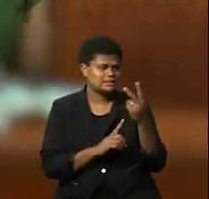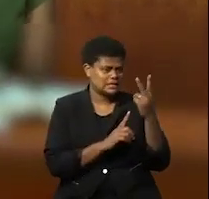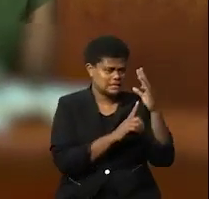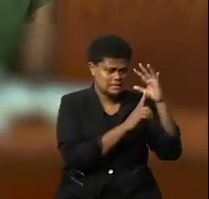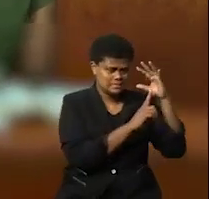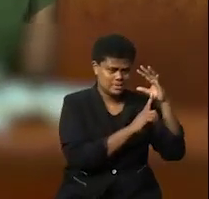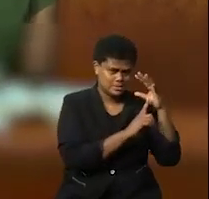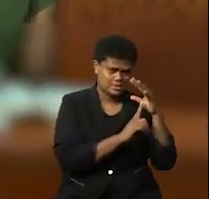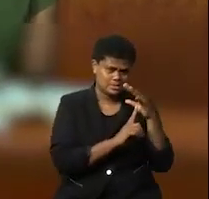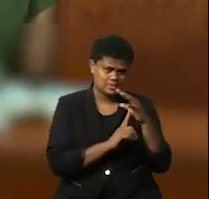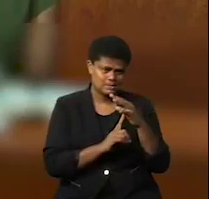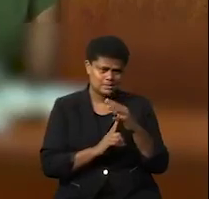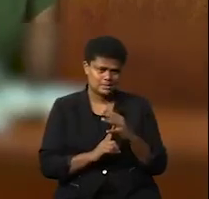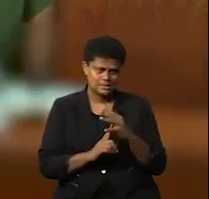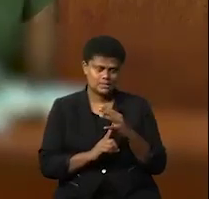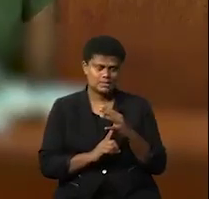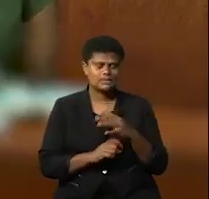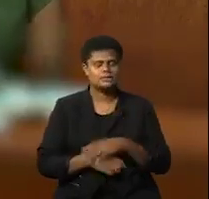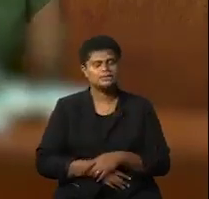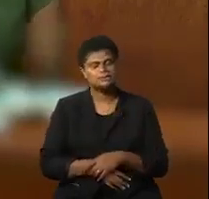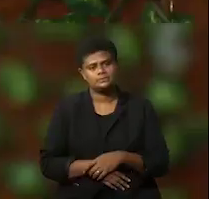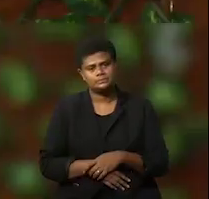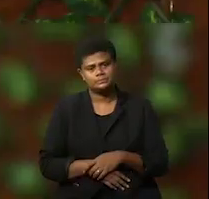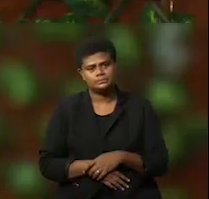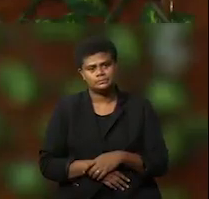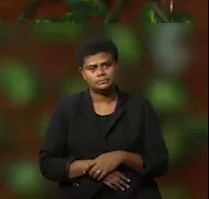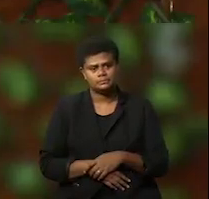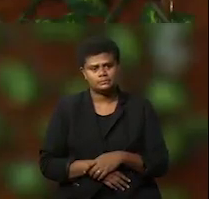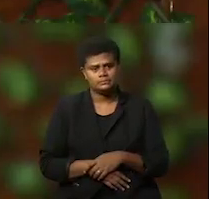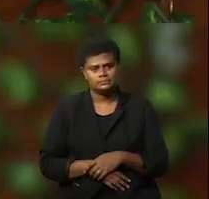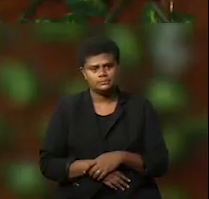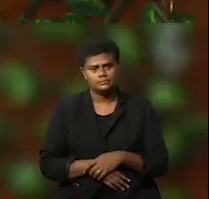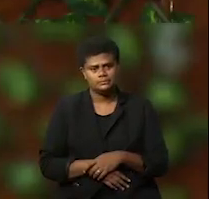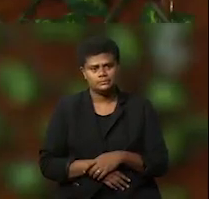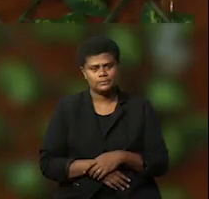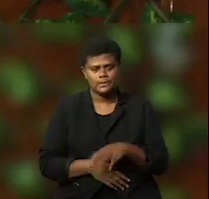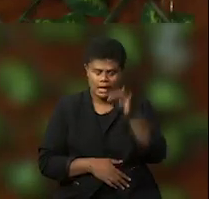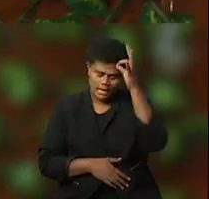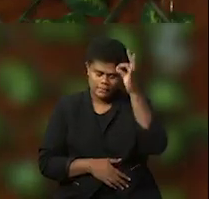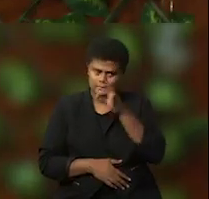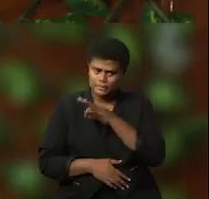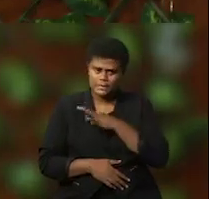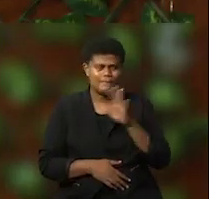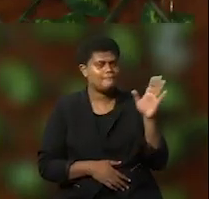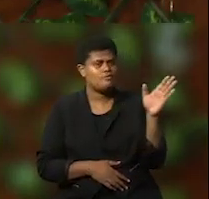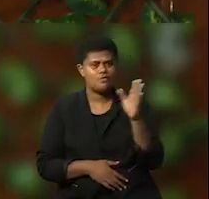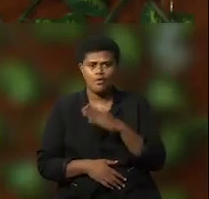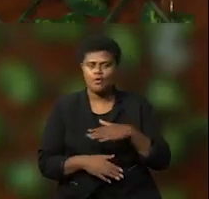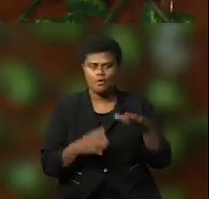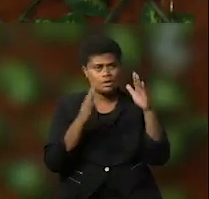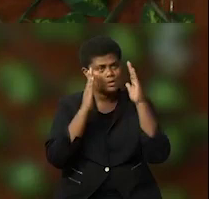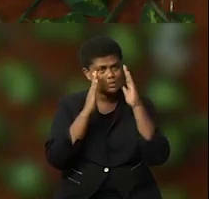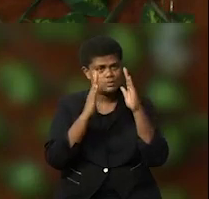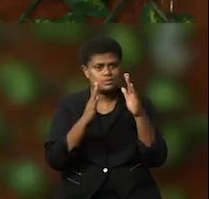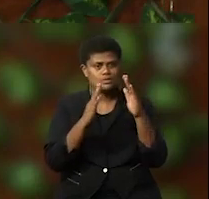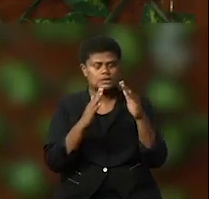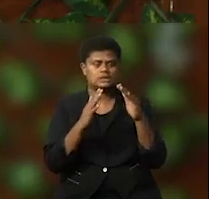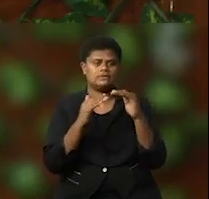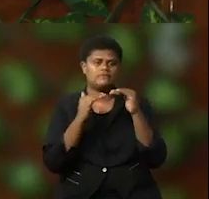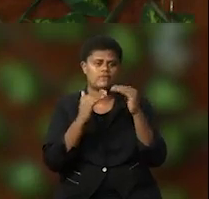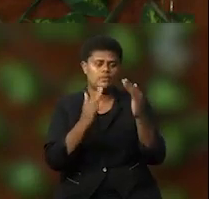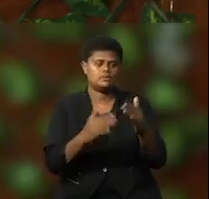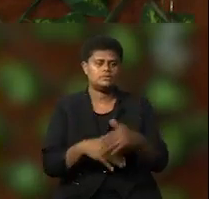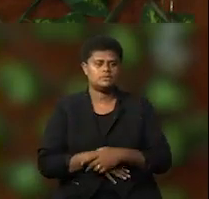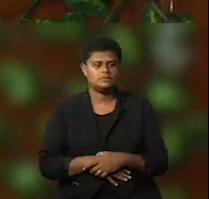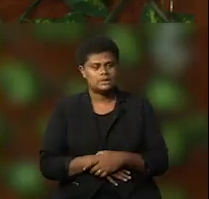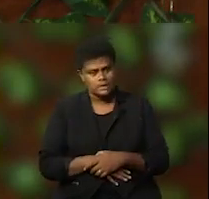the second coming will occur. Amen. And yes, I believe that we're all going to be looking forward to the day when the earth